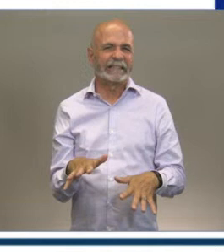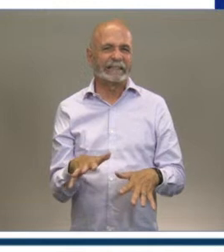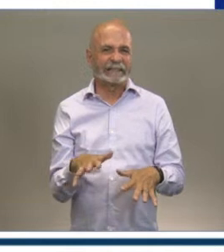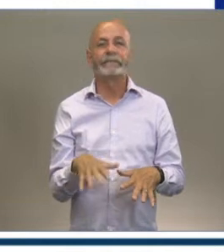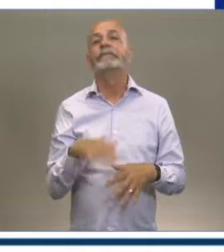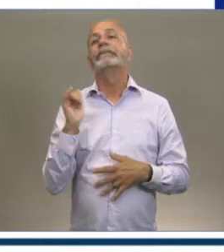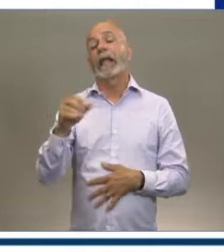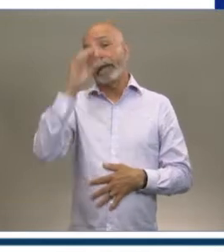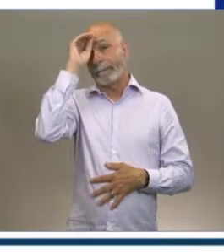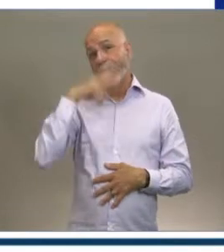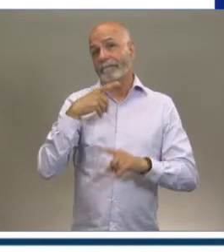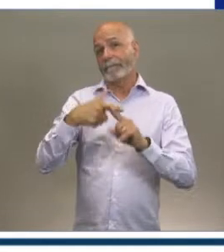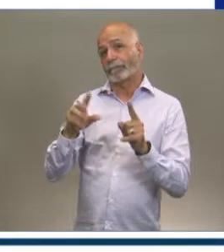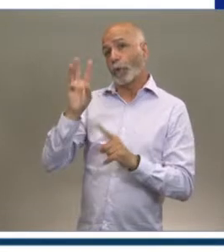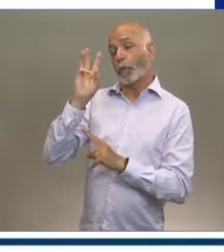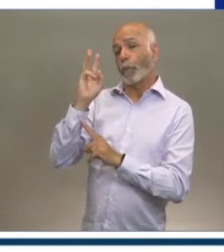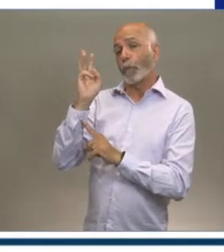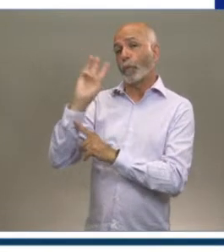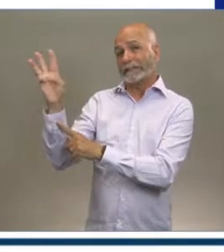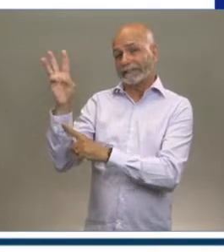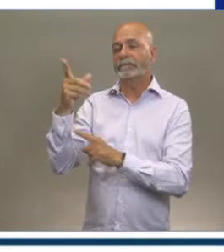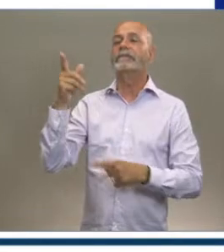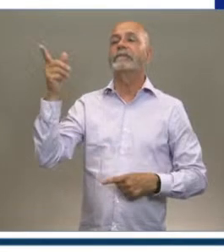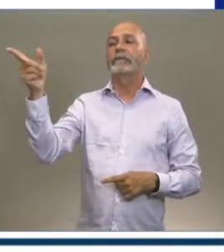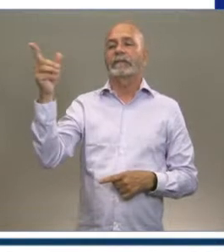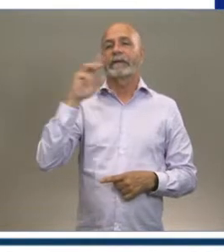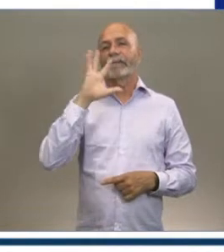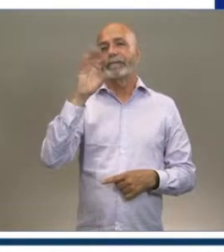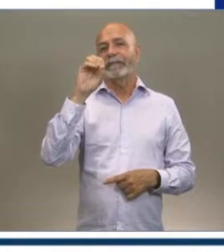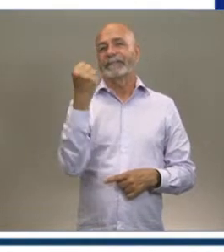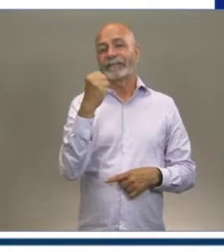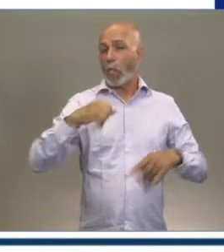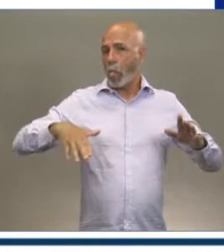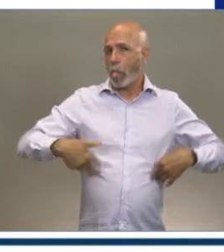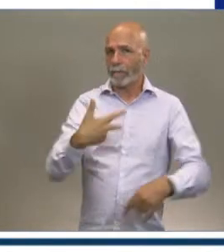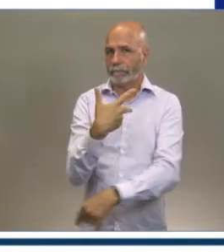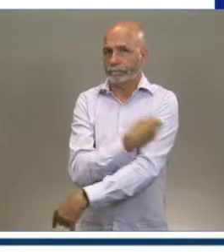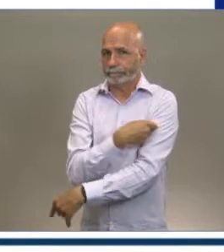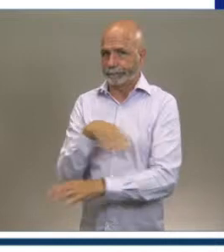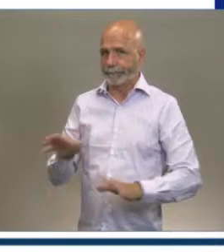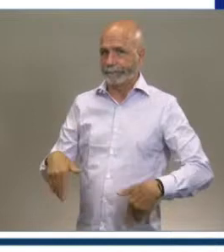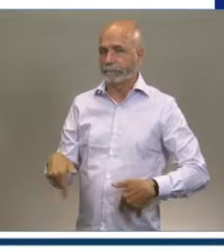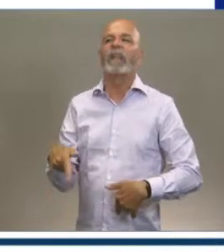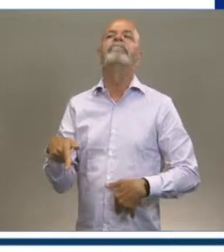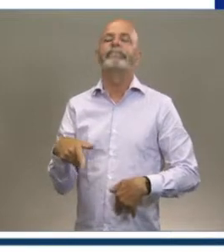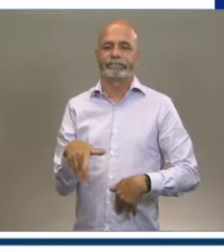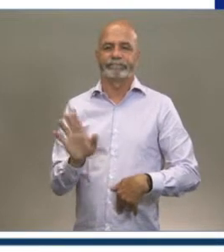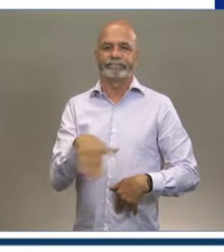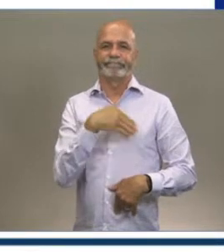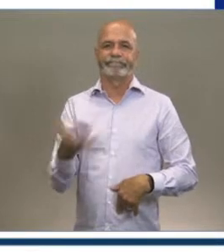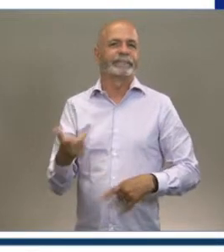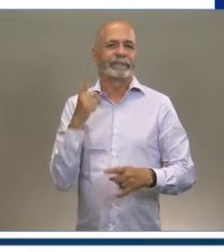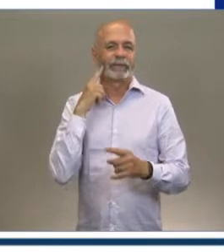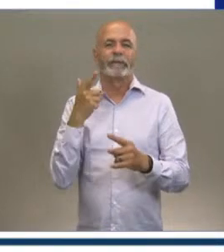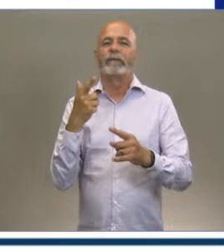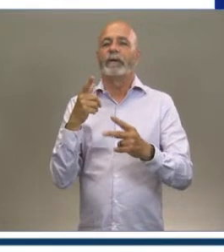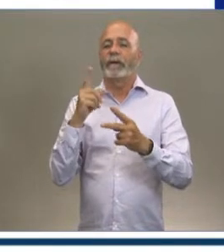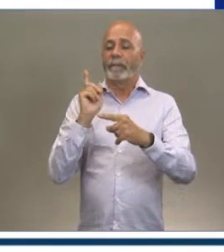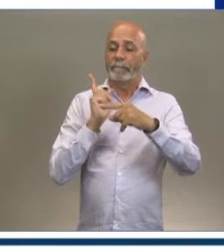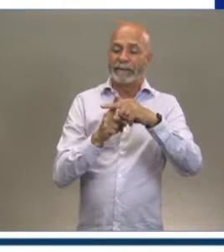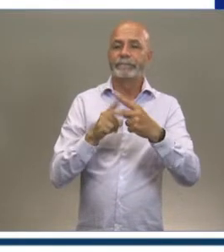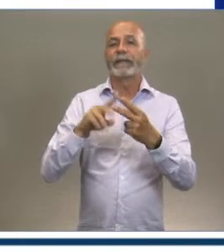wasn't vaccinated, also died from COVID complications. To the families and friends of these two gentlemen, I'd like to extend my